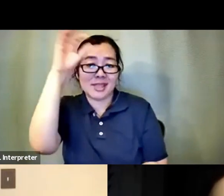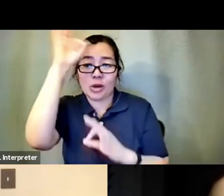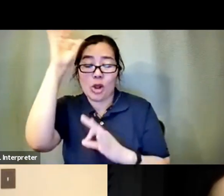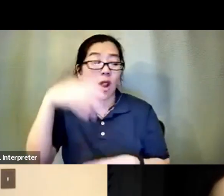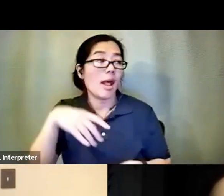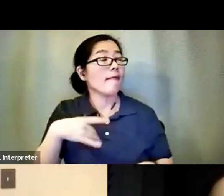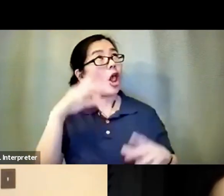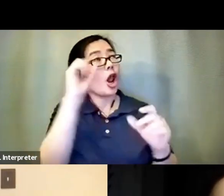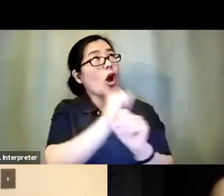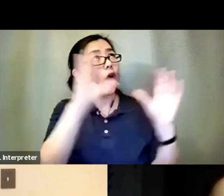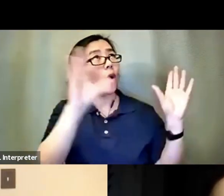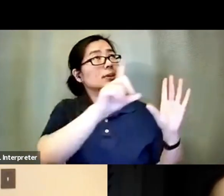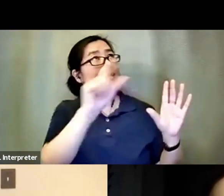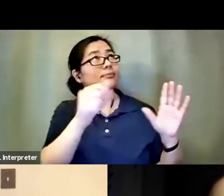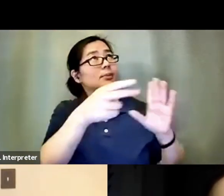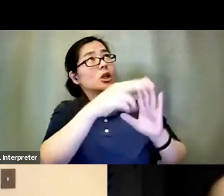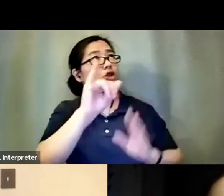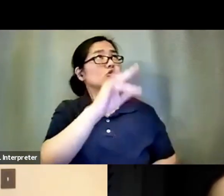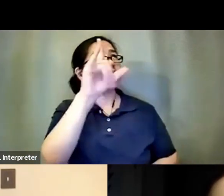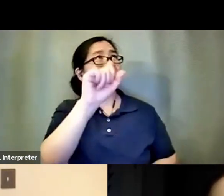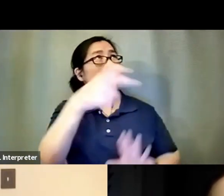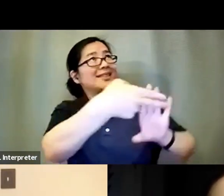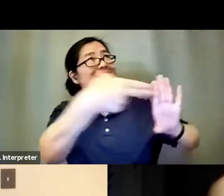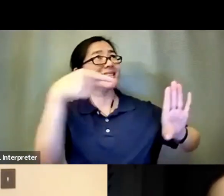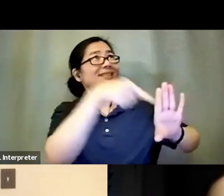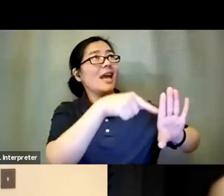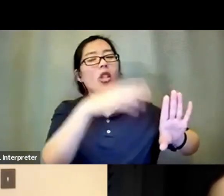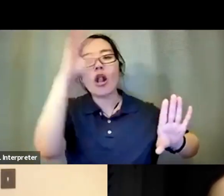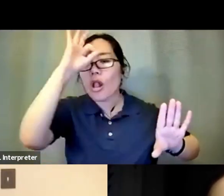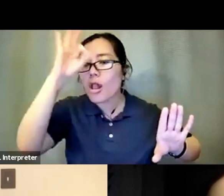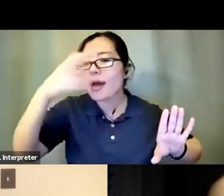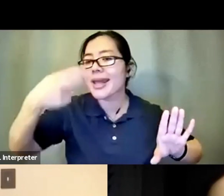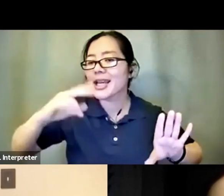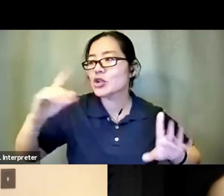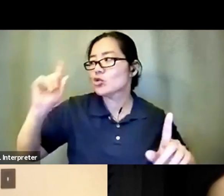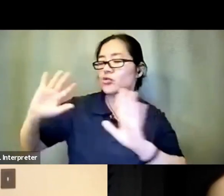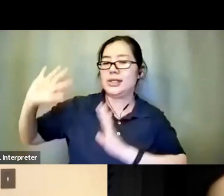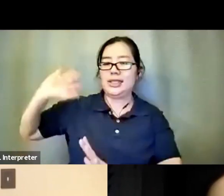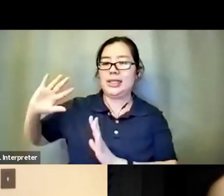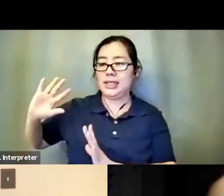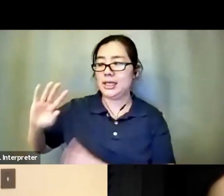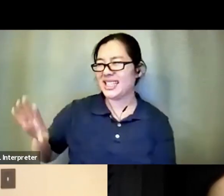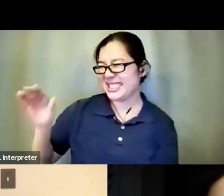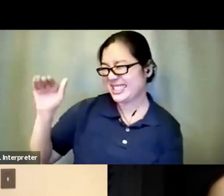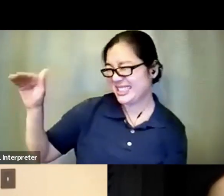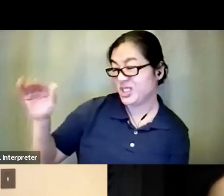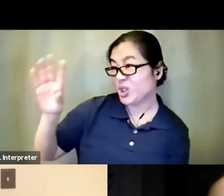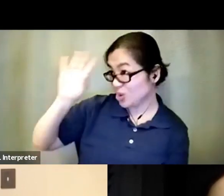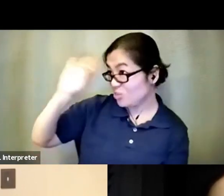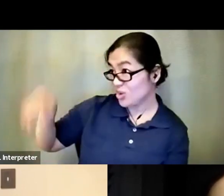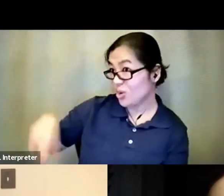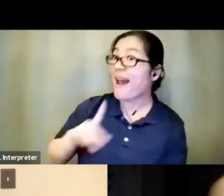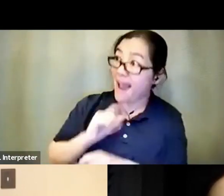disability justice, it's the new term. And they don't know the history. So then I go back and I go, do you know where this was invented? Do you know this was invented